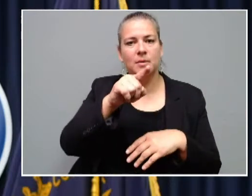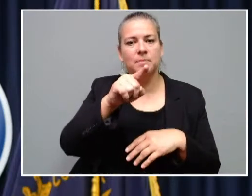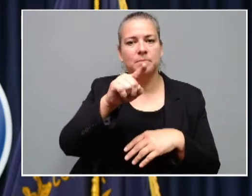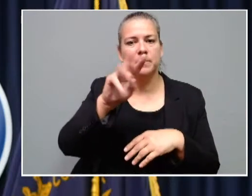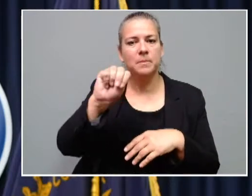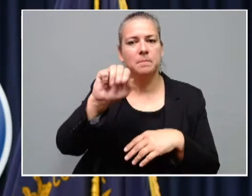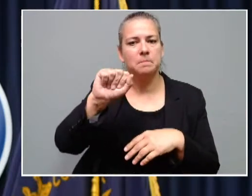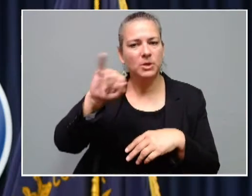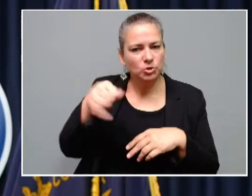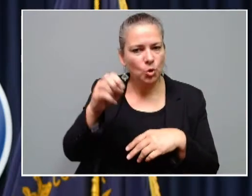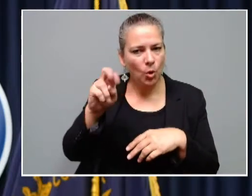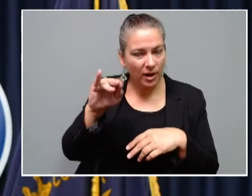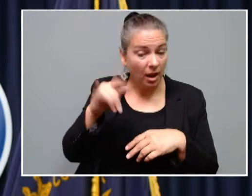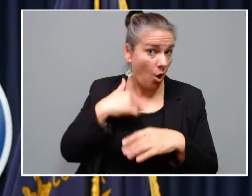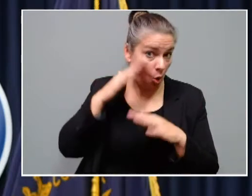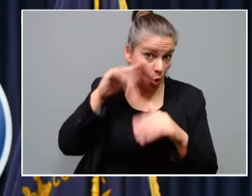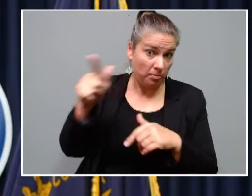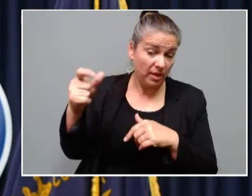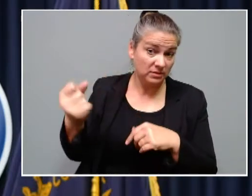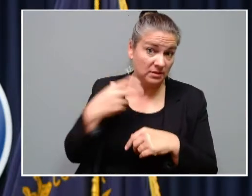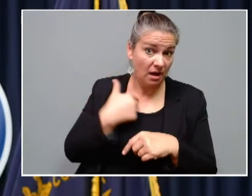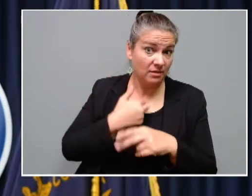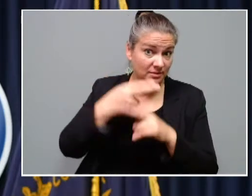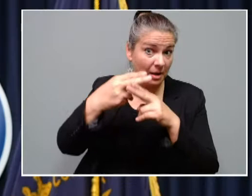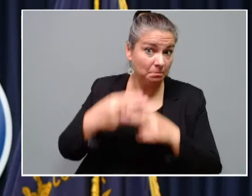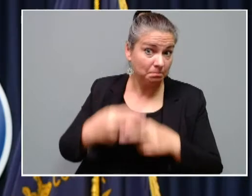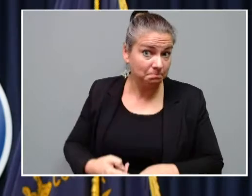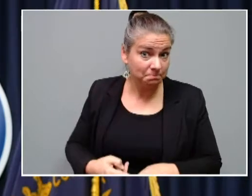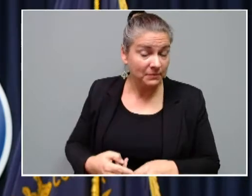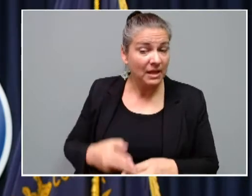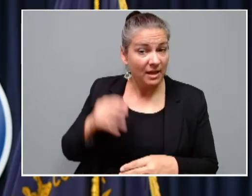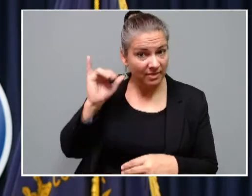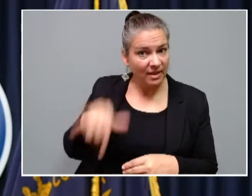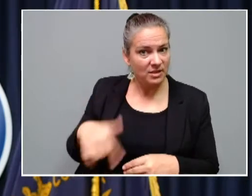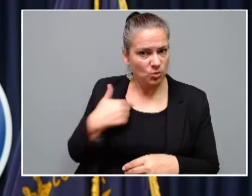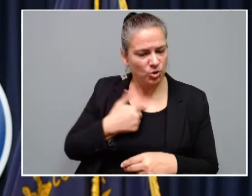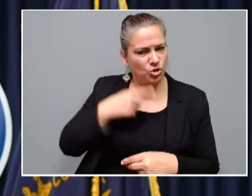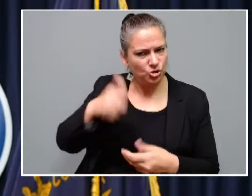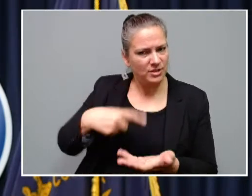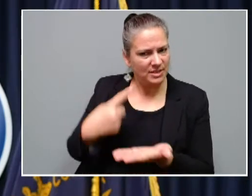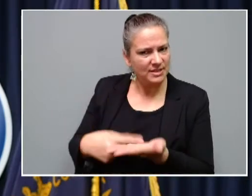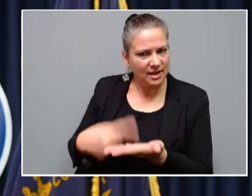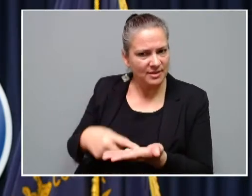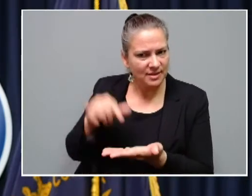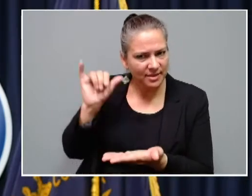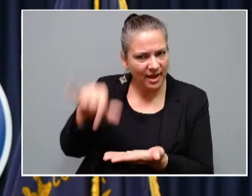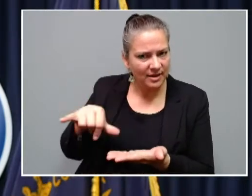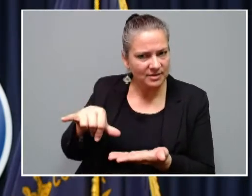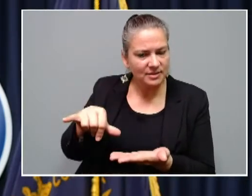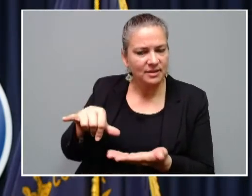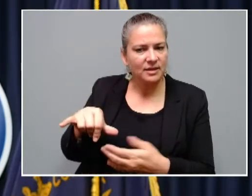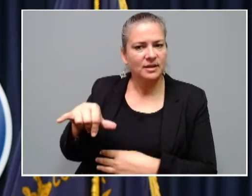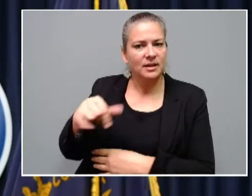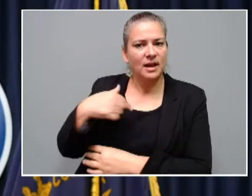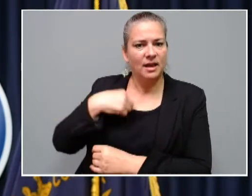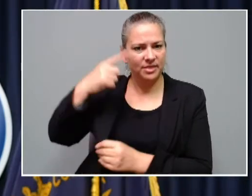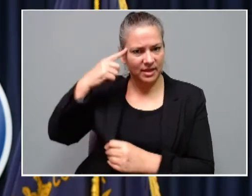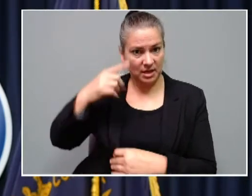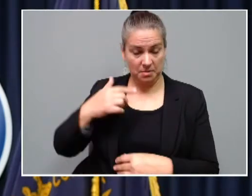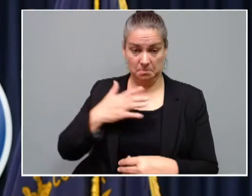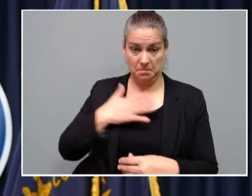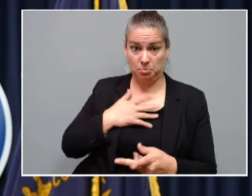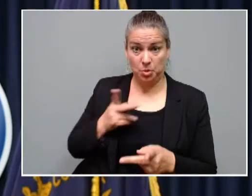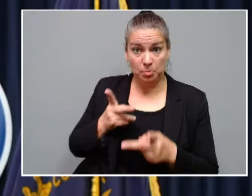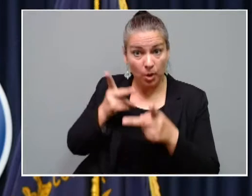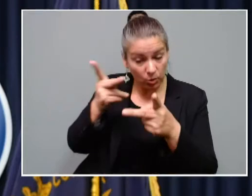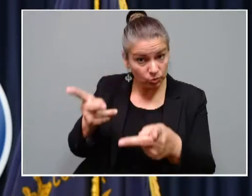hope that they do send us some names, because this is something that we at least ought to talk through. I think we're doing this, or my proposal is the manner that